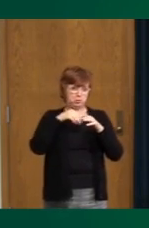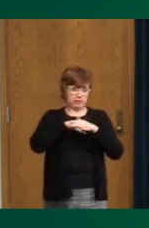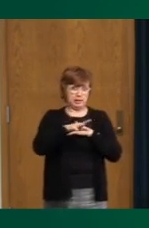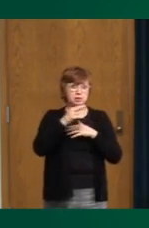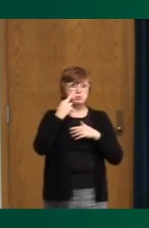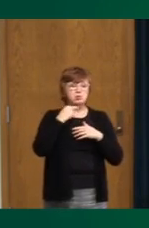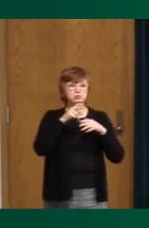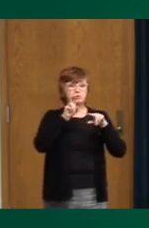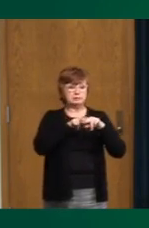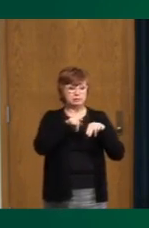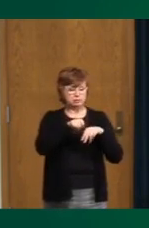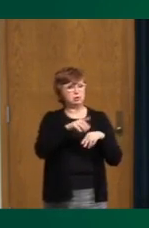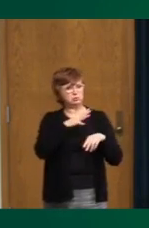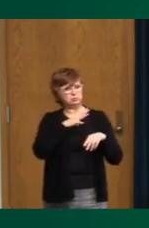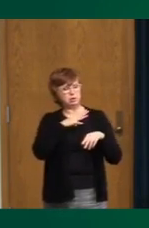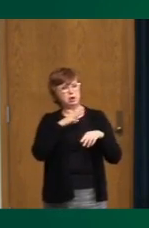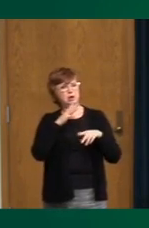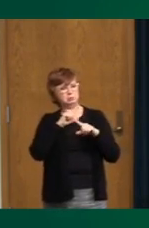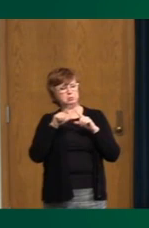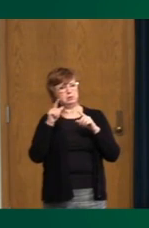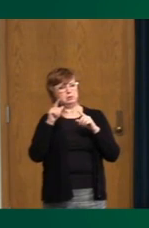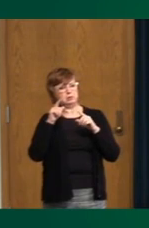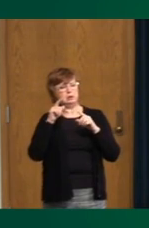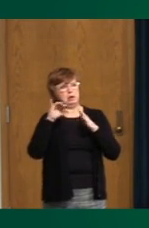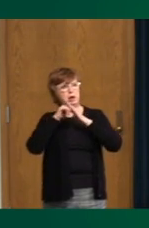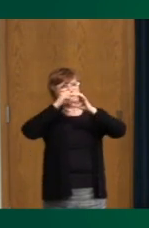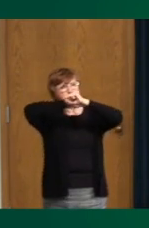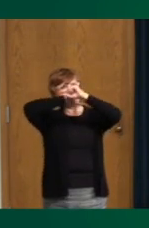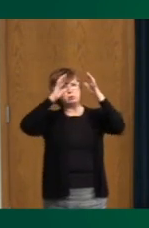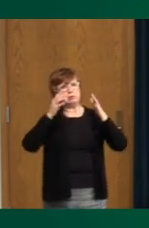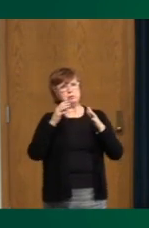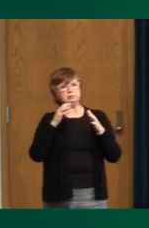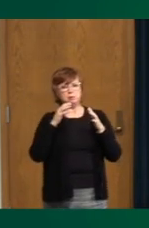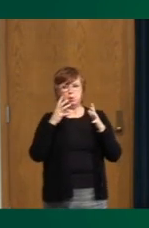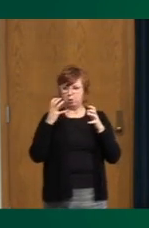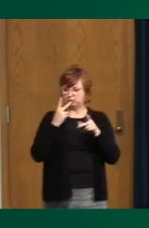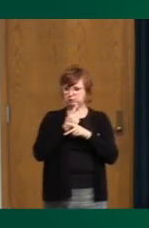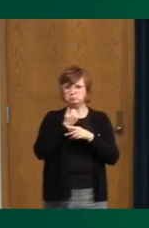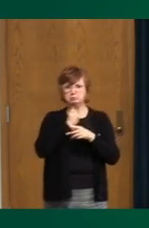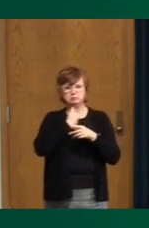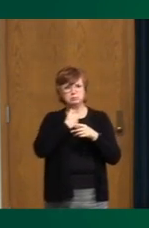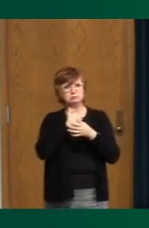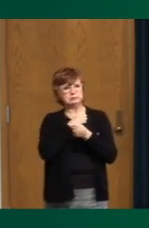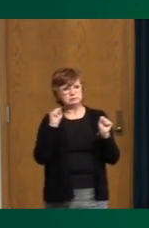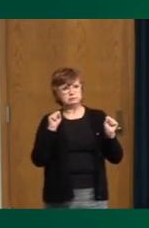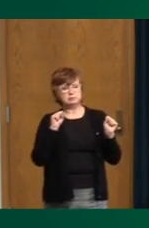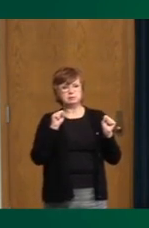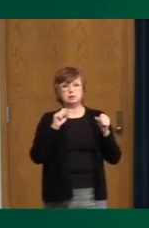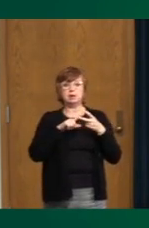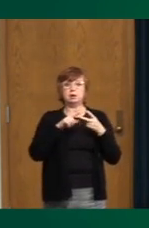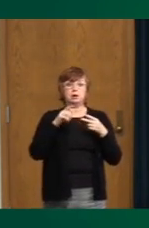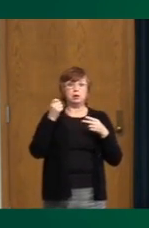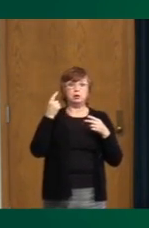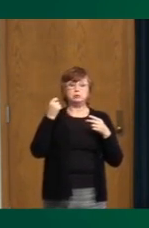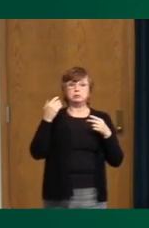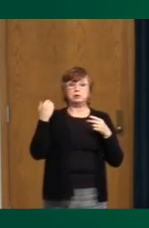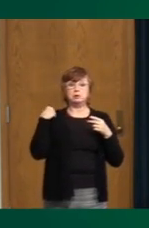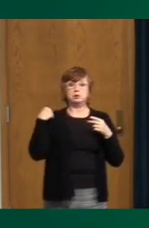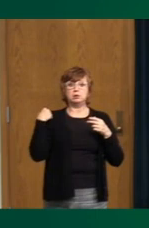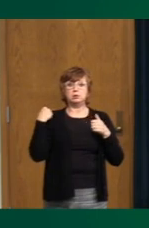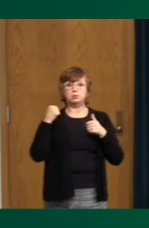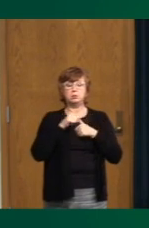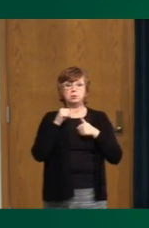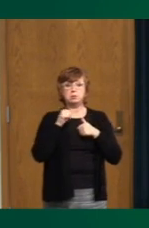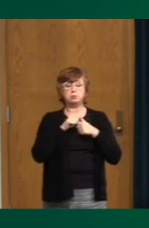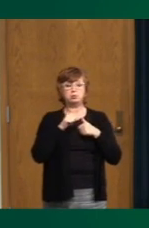from businesses as well, I think opened up in a safe manner. Some of the guidelines were relaxed, but we had